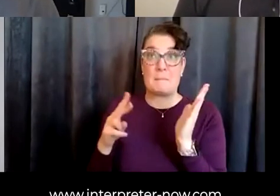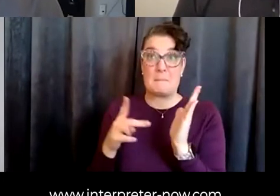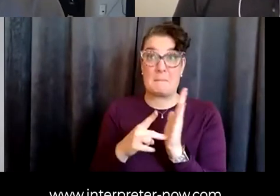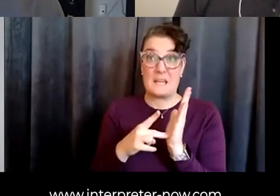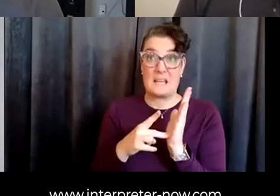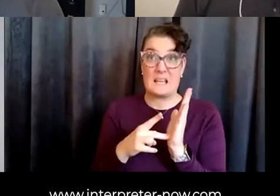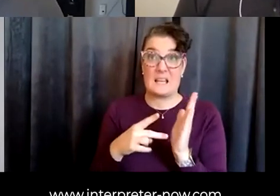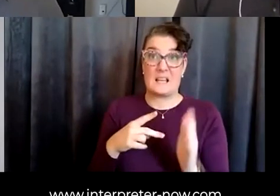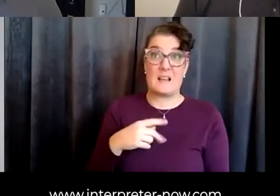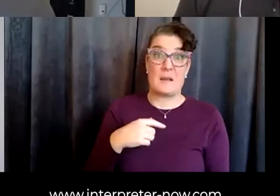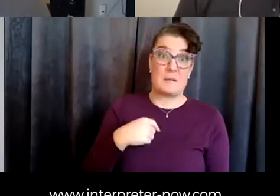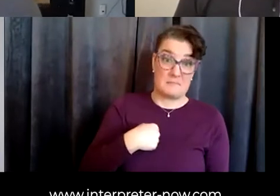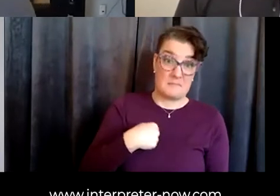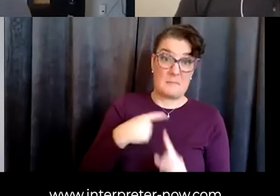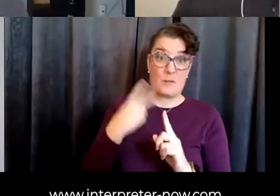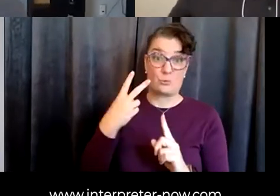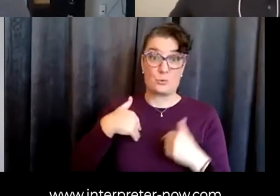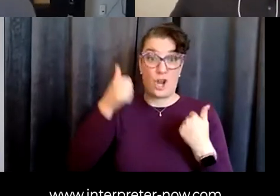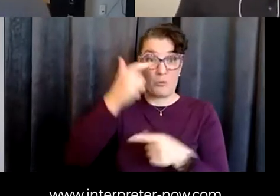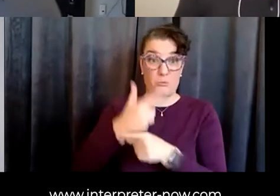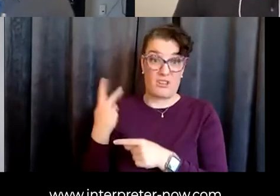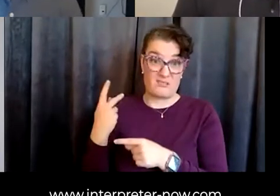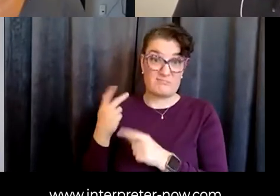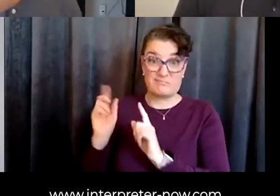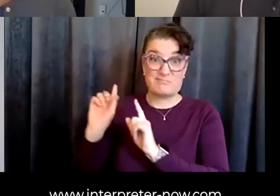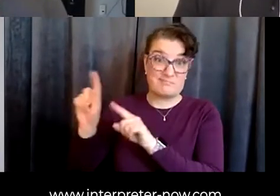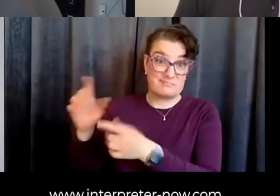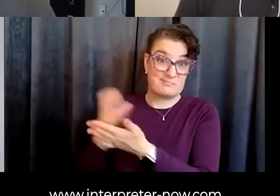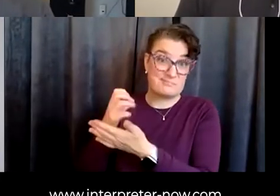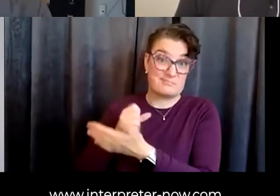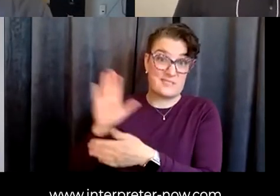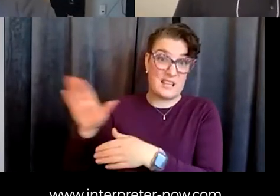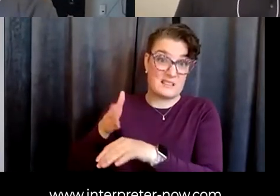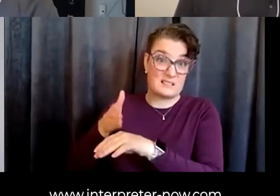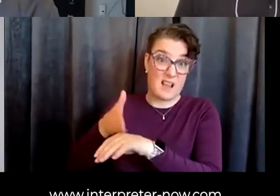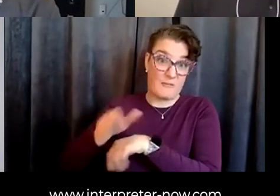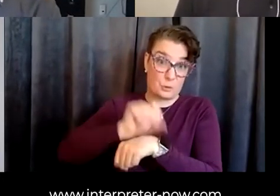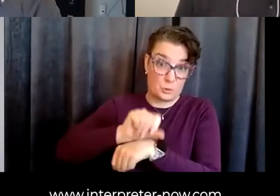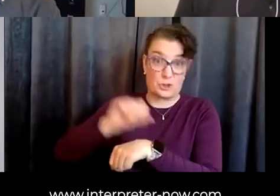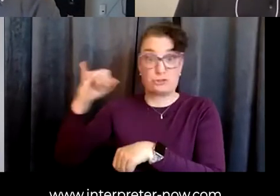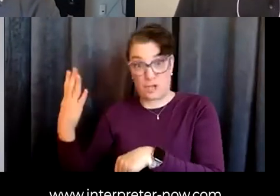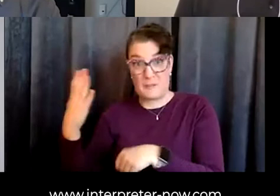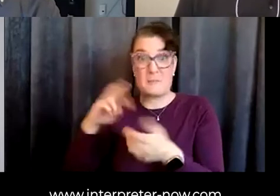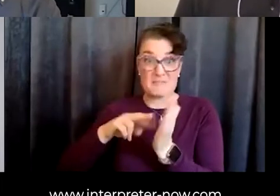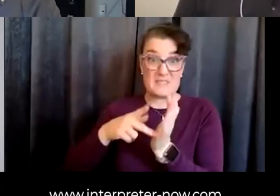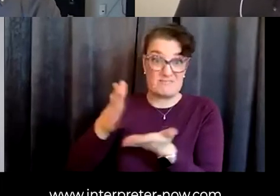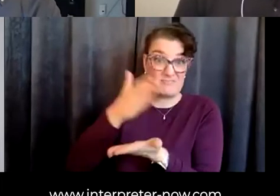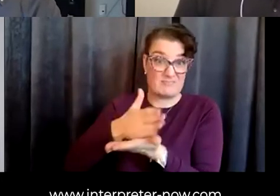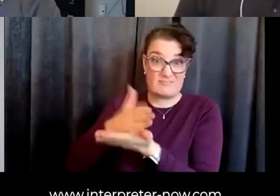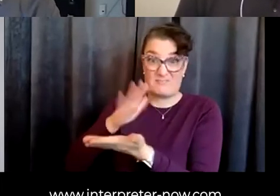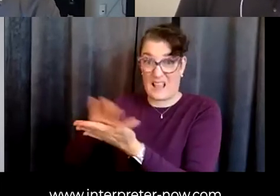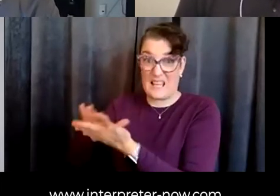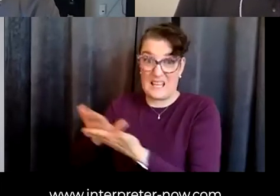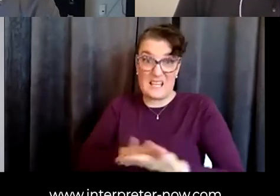and my two younger brothers had to go do his side hustle. It was a janitorial business. So when I really think about this, that's really the seed